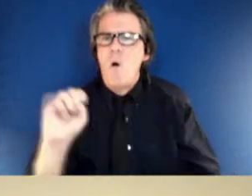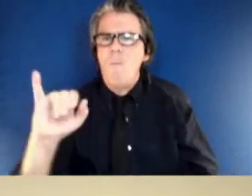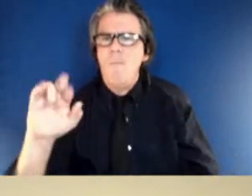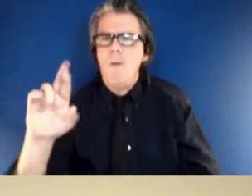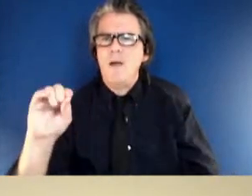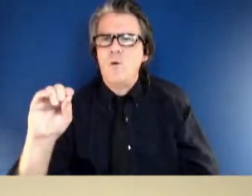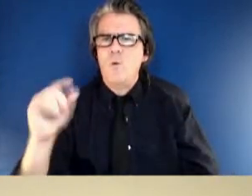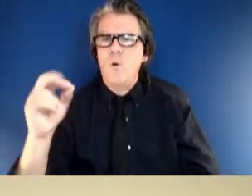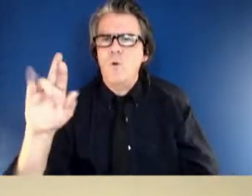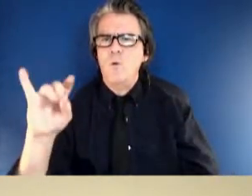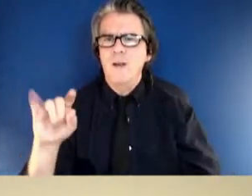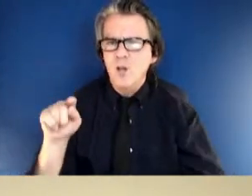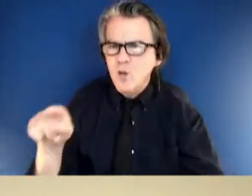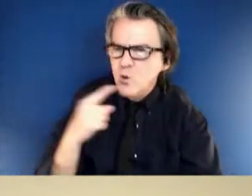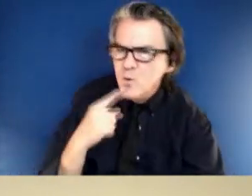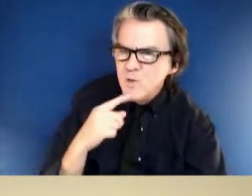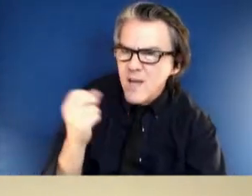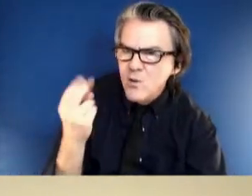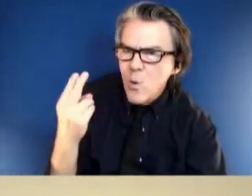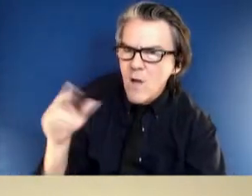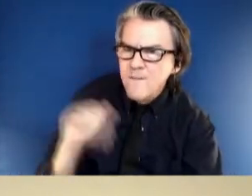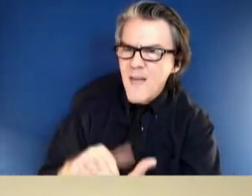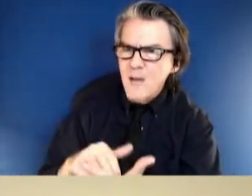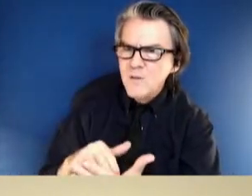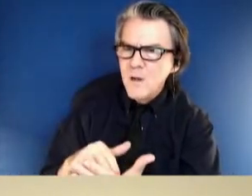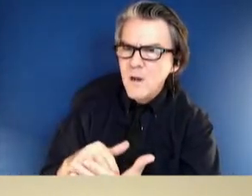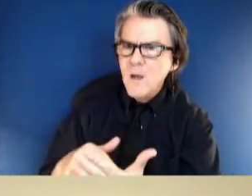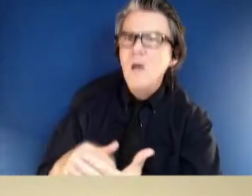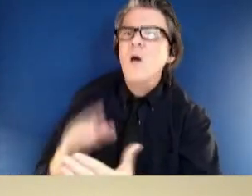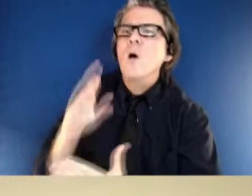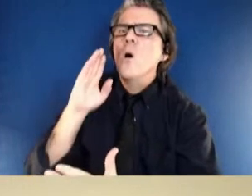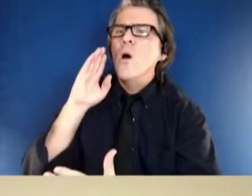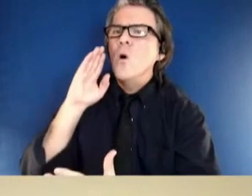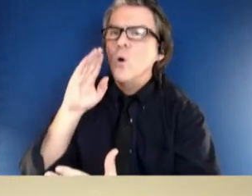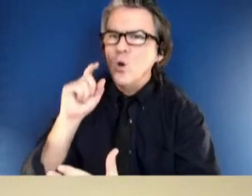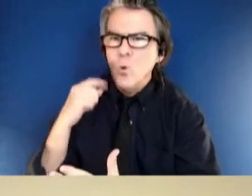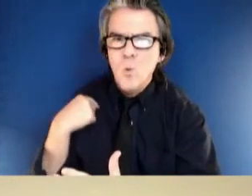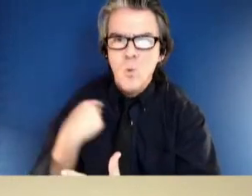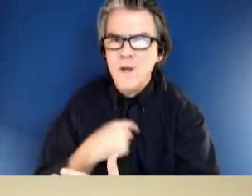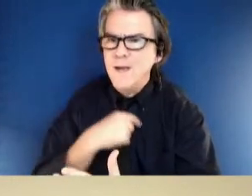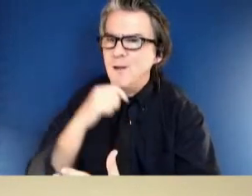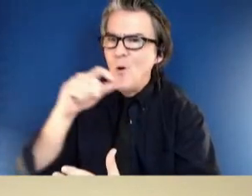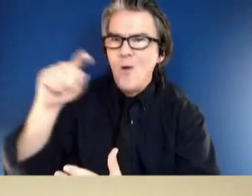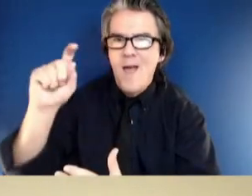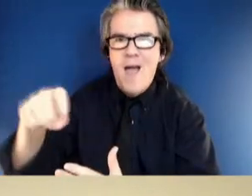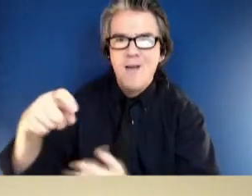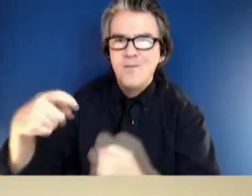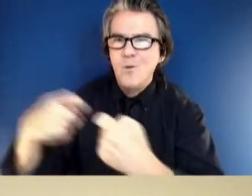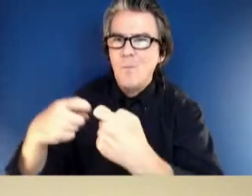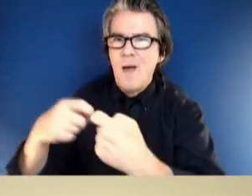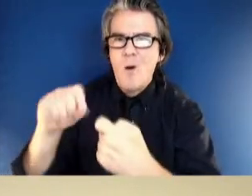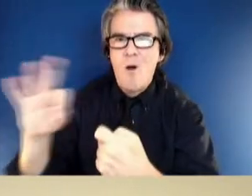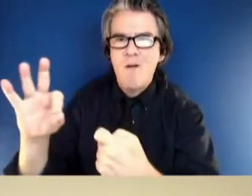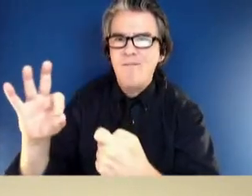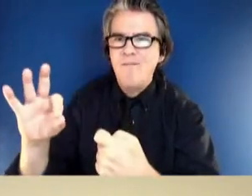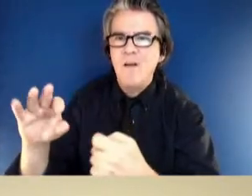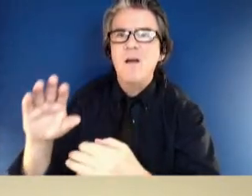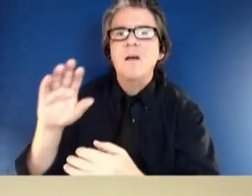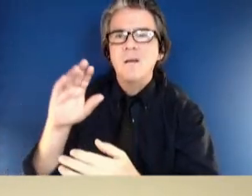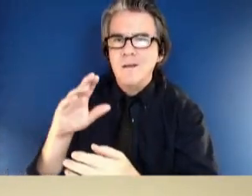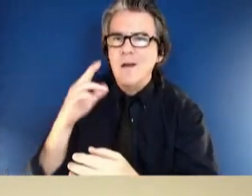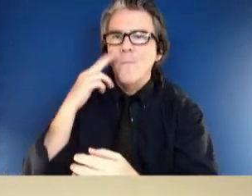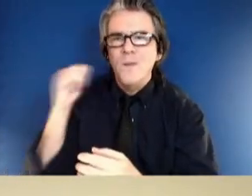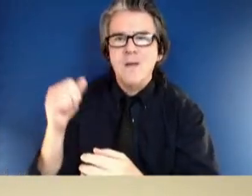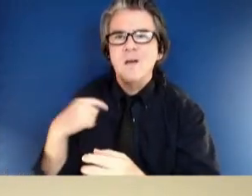think you said about 12,000 customers who would have been in scope now will not have their power shut off if we initiate a PSPS due to